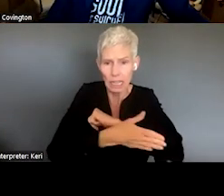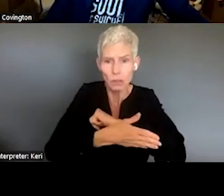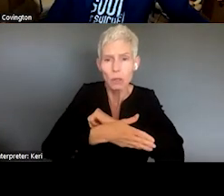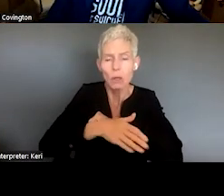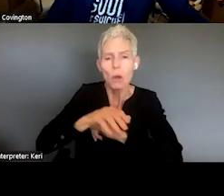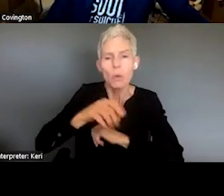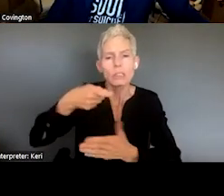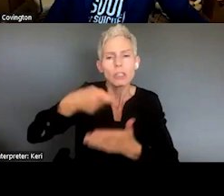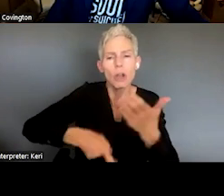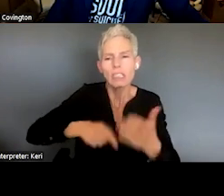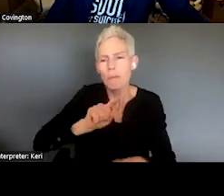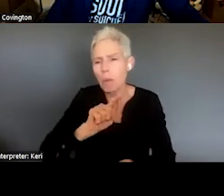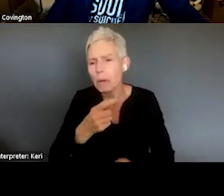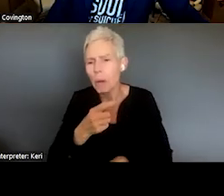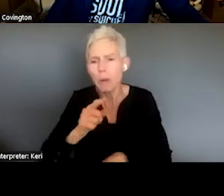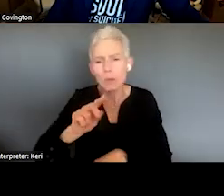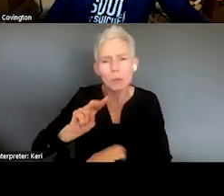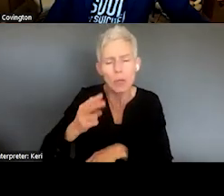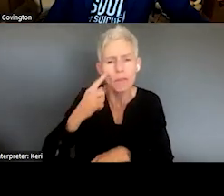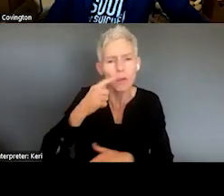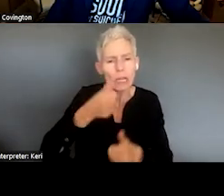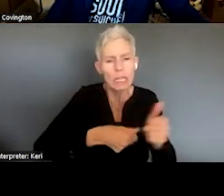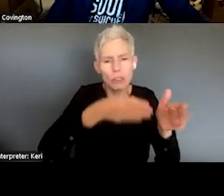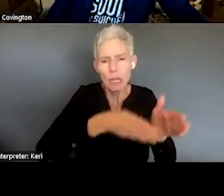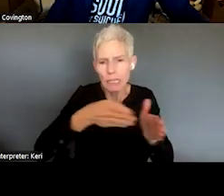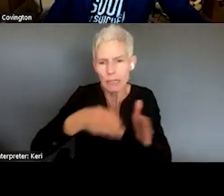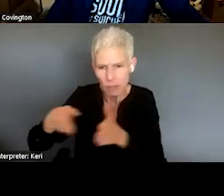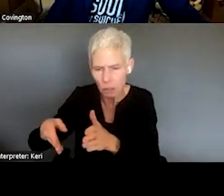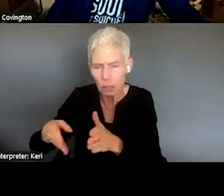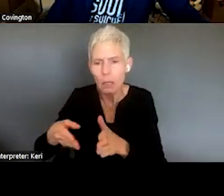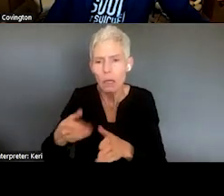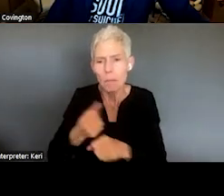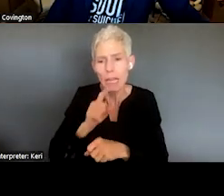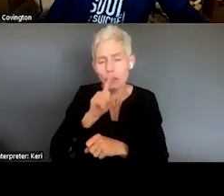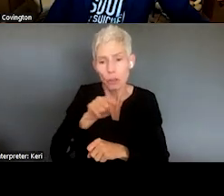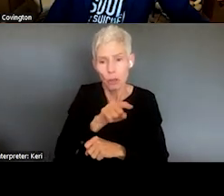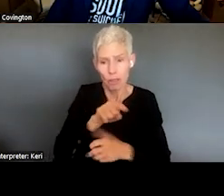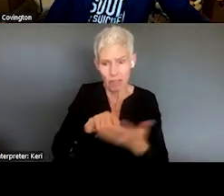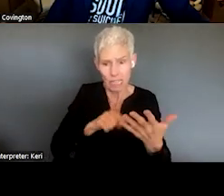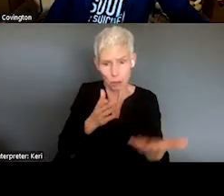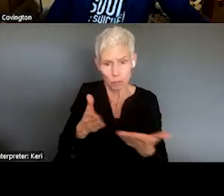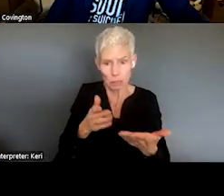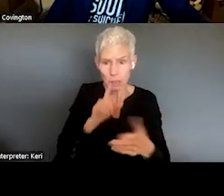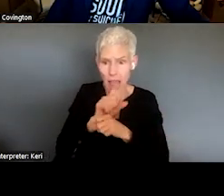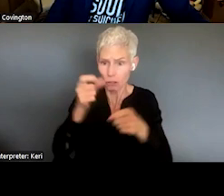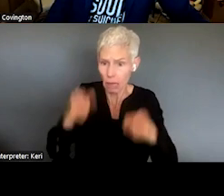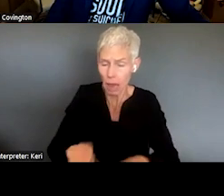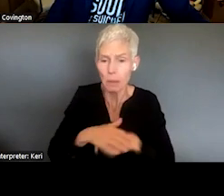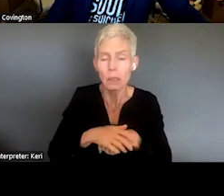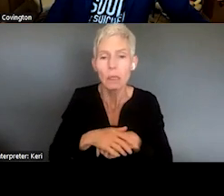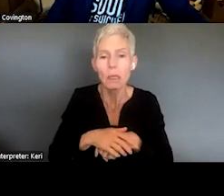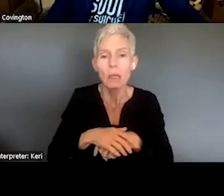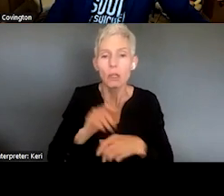to $2 per individual to make those services happen. Those who are following the